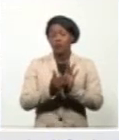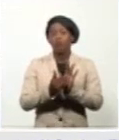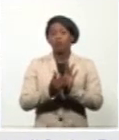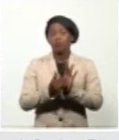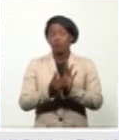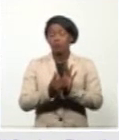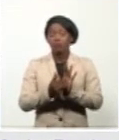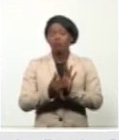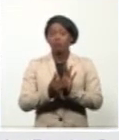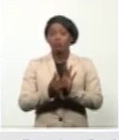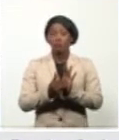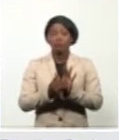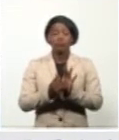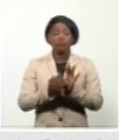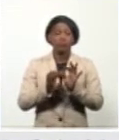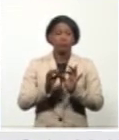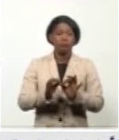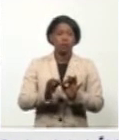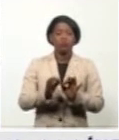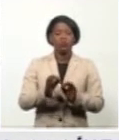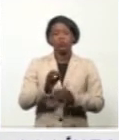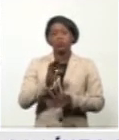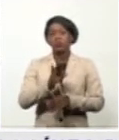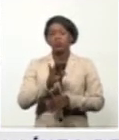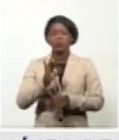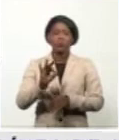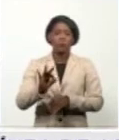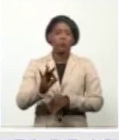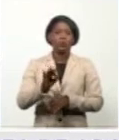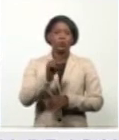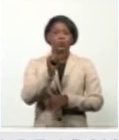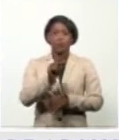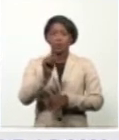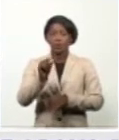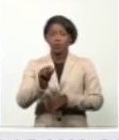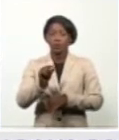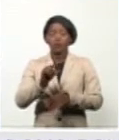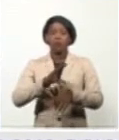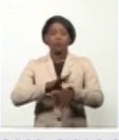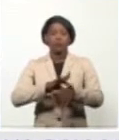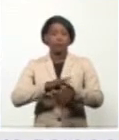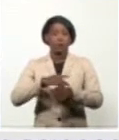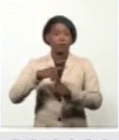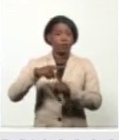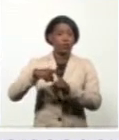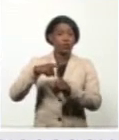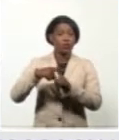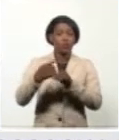98,088 cases were confirmed in the world with the disease.